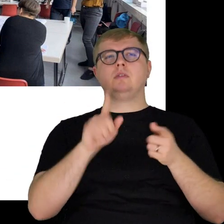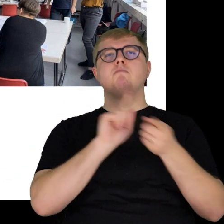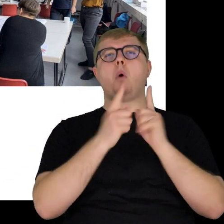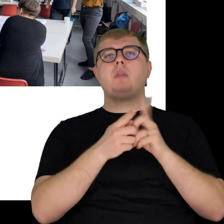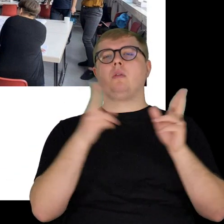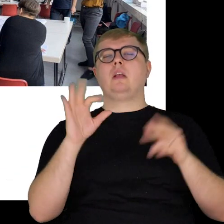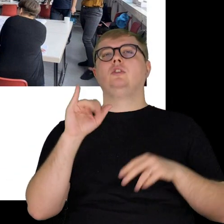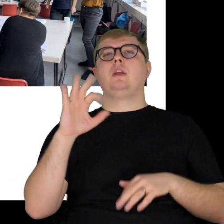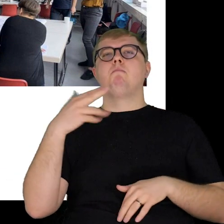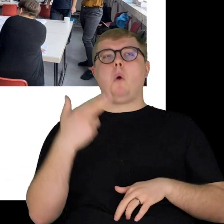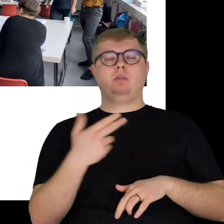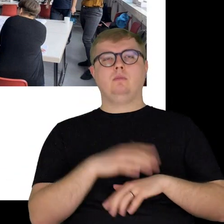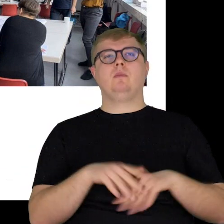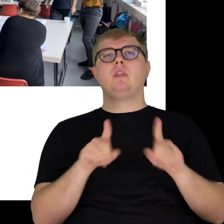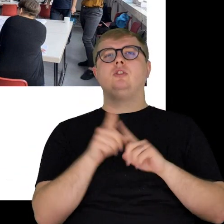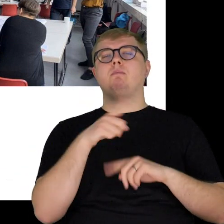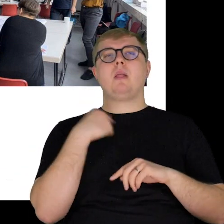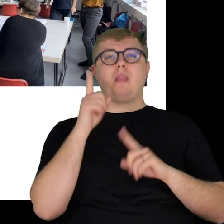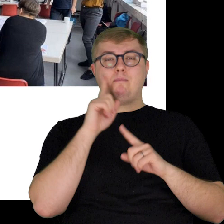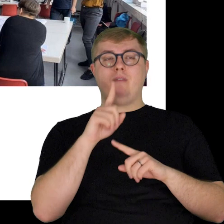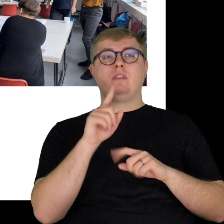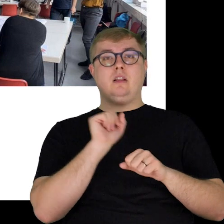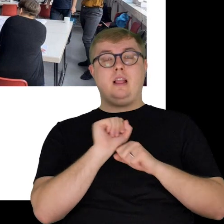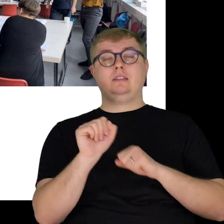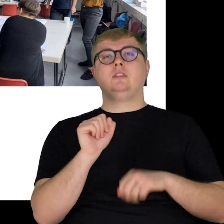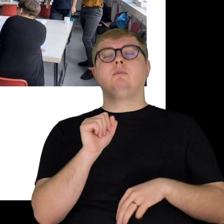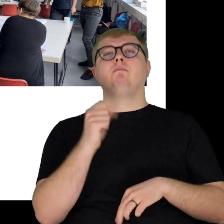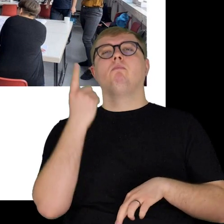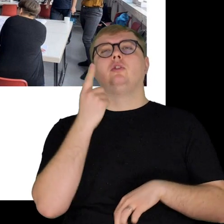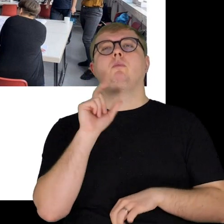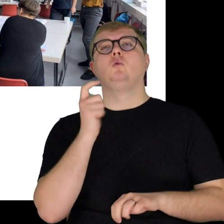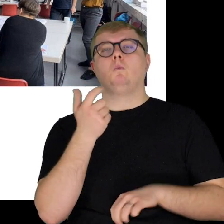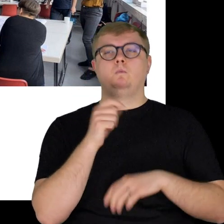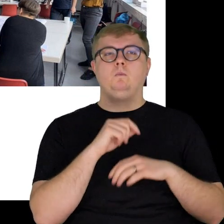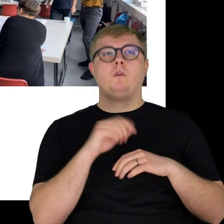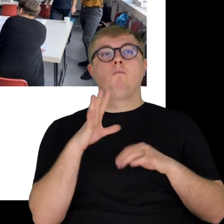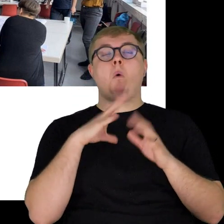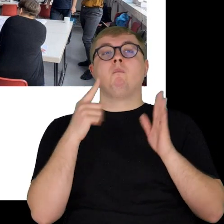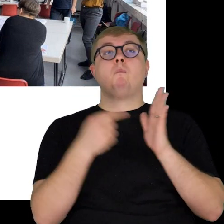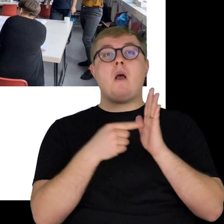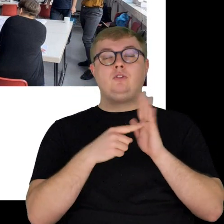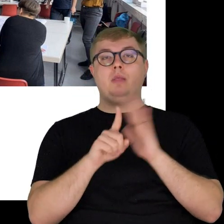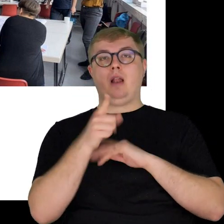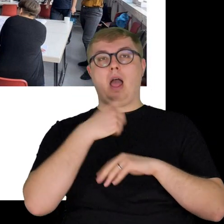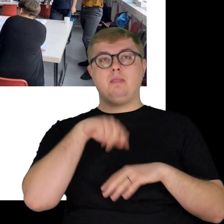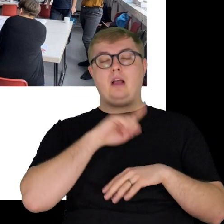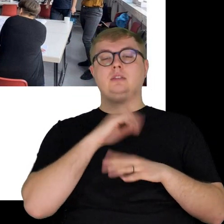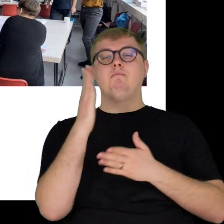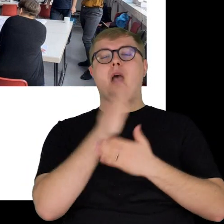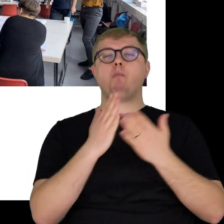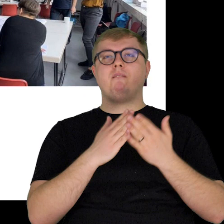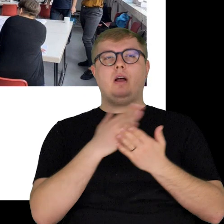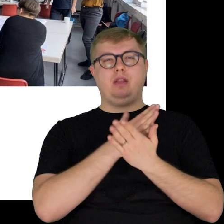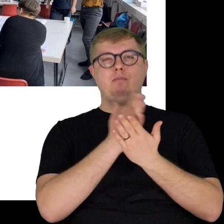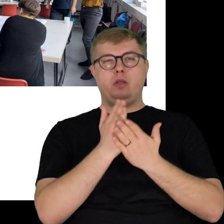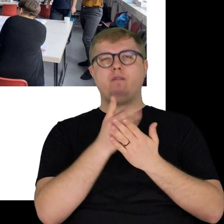we really, I mean, it was right in the time for us as hybrid mapping, where we really tried to tackle,